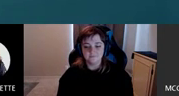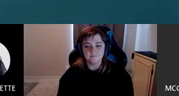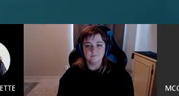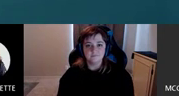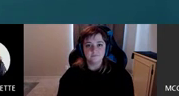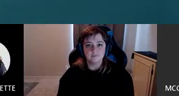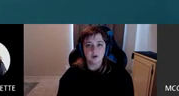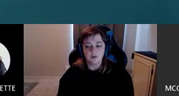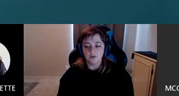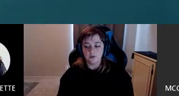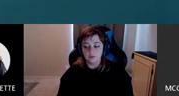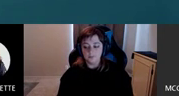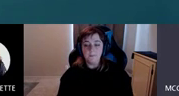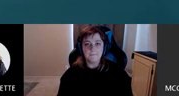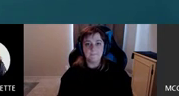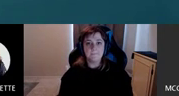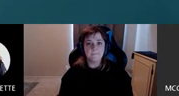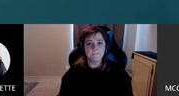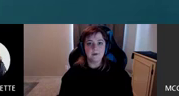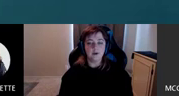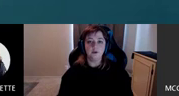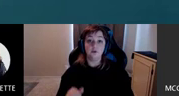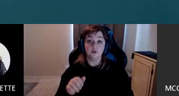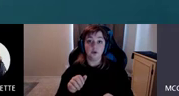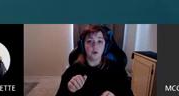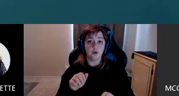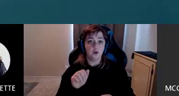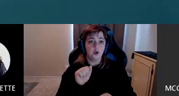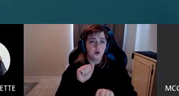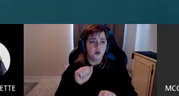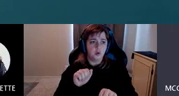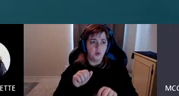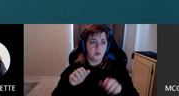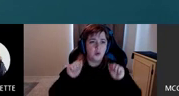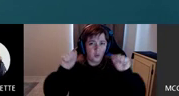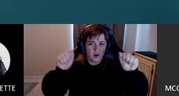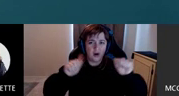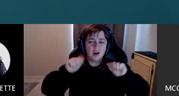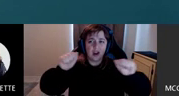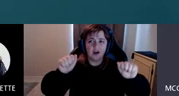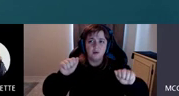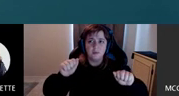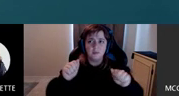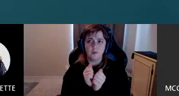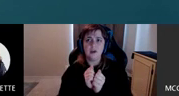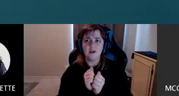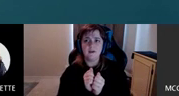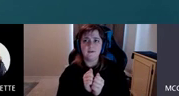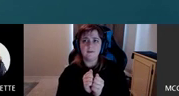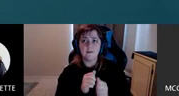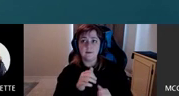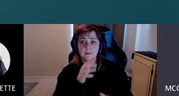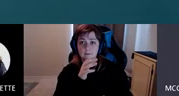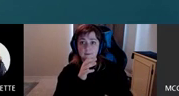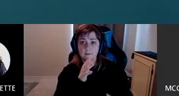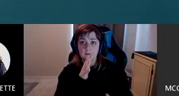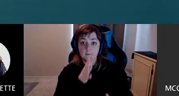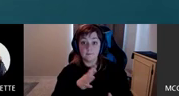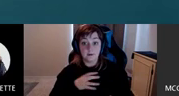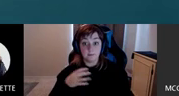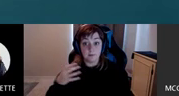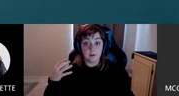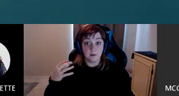there's this workout and there was a female instructor and she was of Nigerian Black